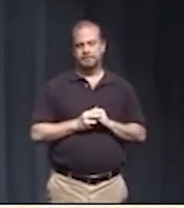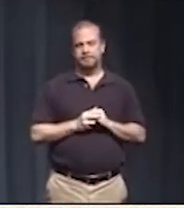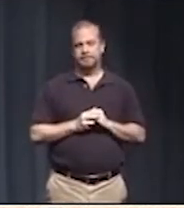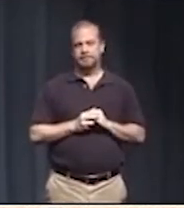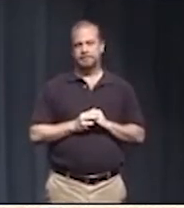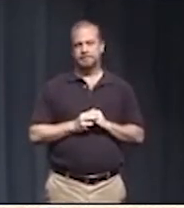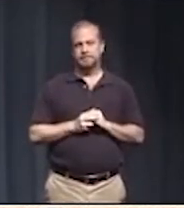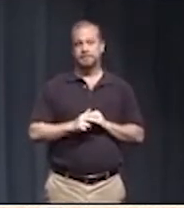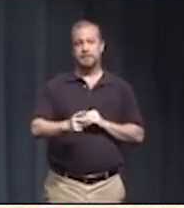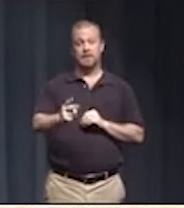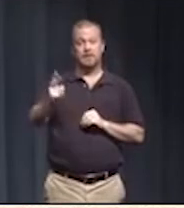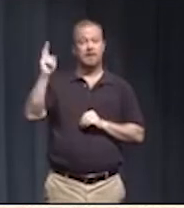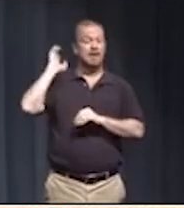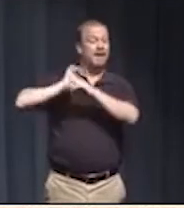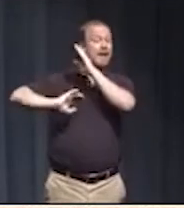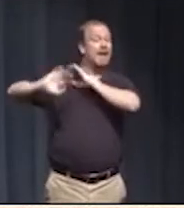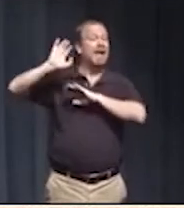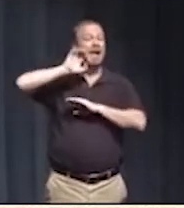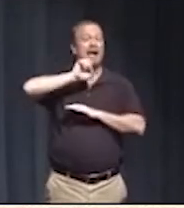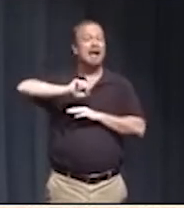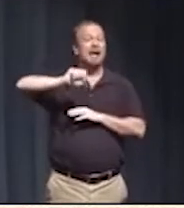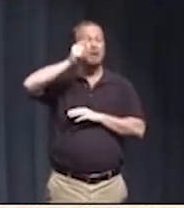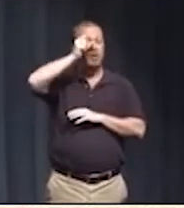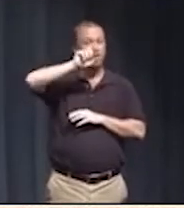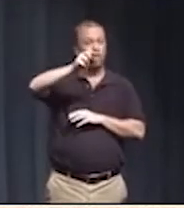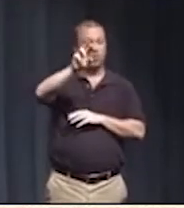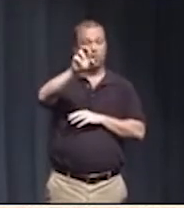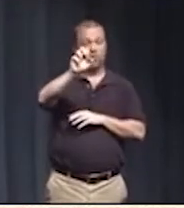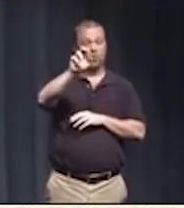When we look at ancient Greece and Rome,